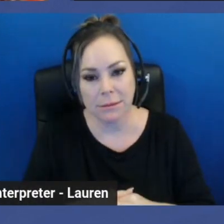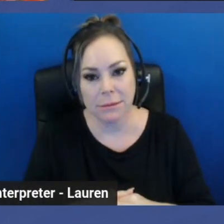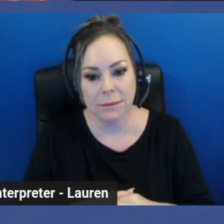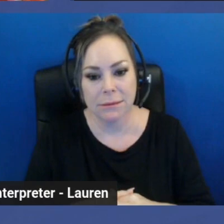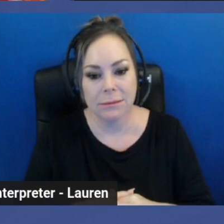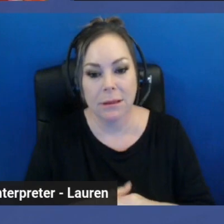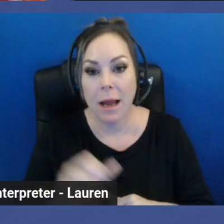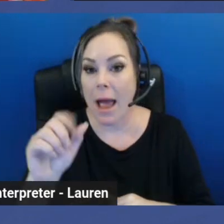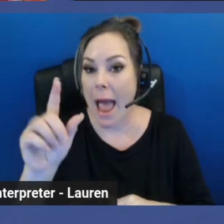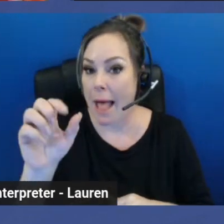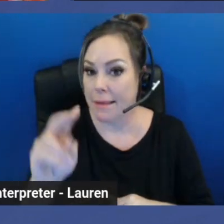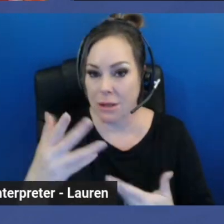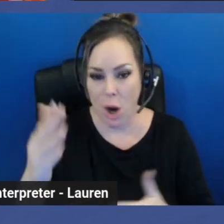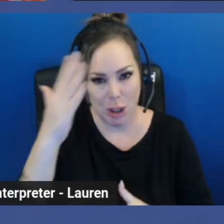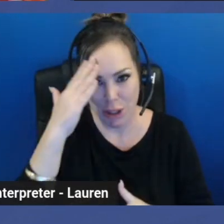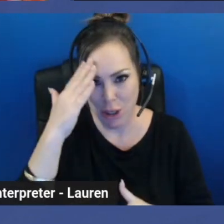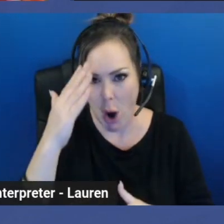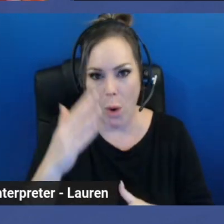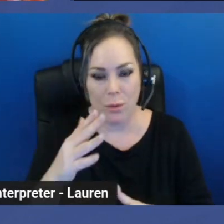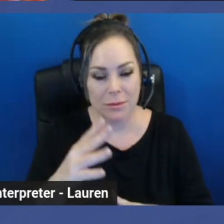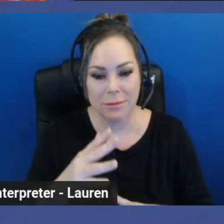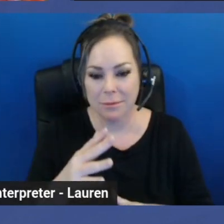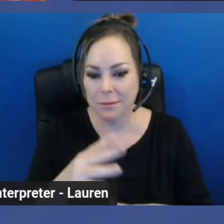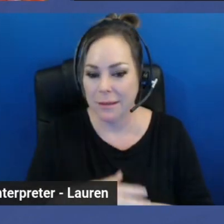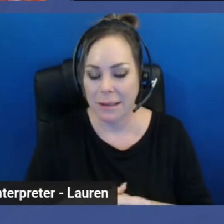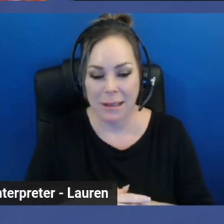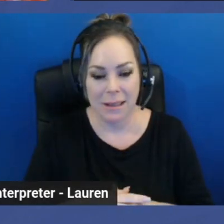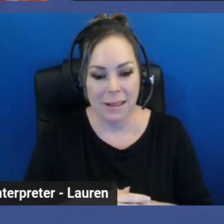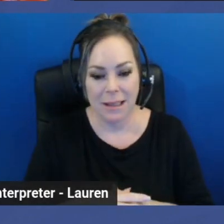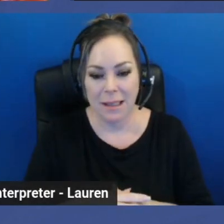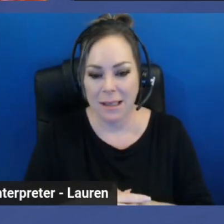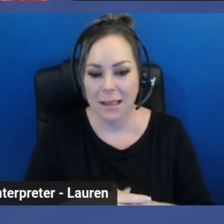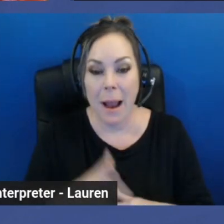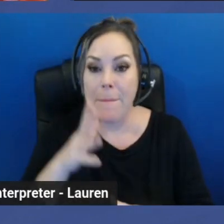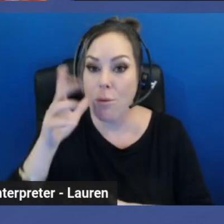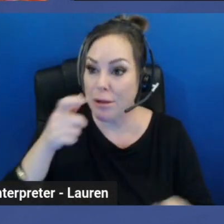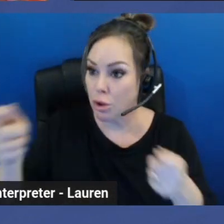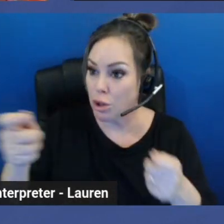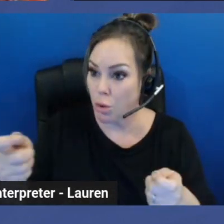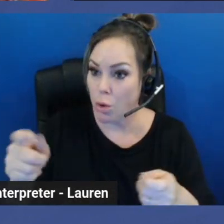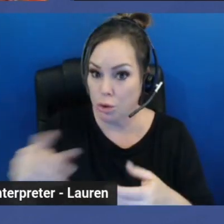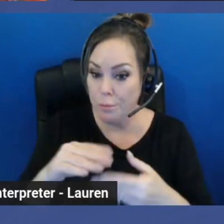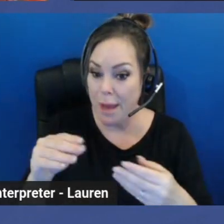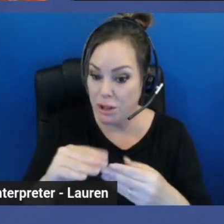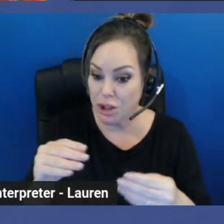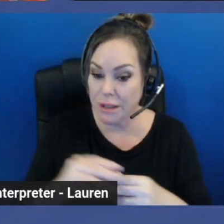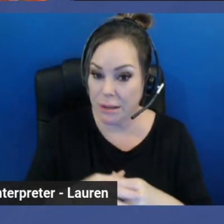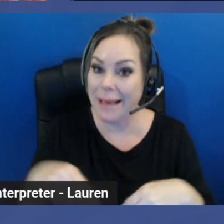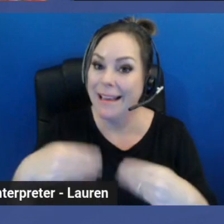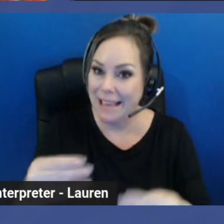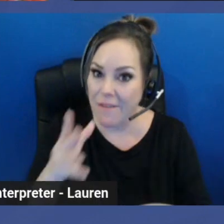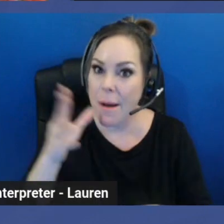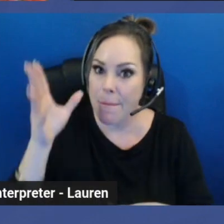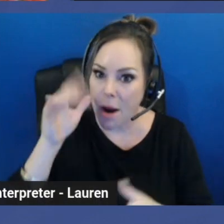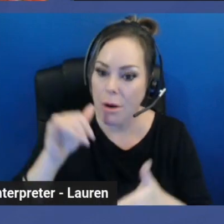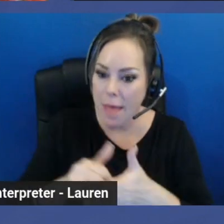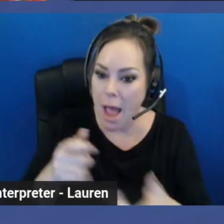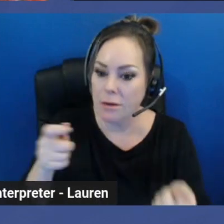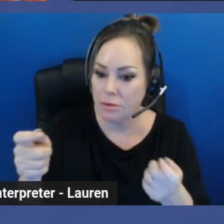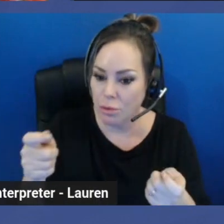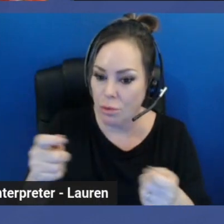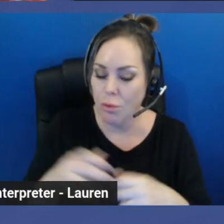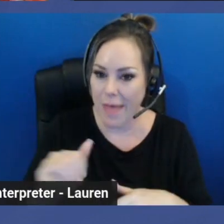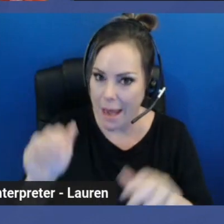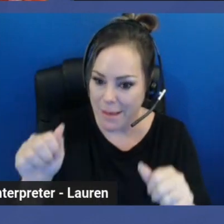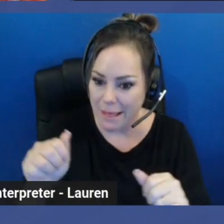And Allison, those parental controls that you mentioned would give the parent